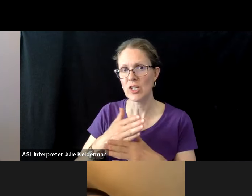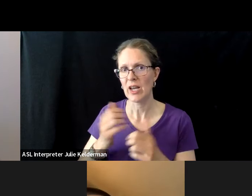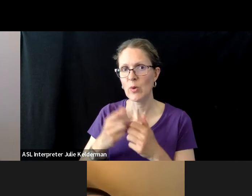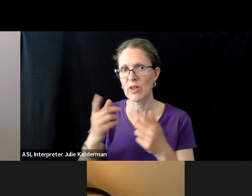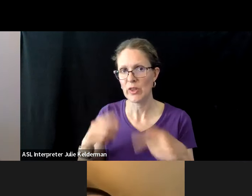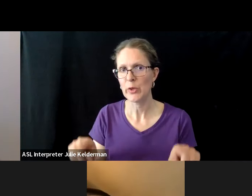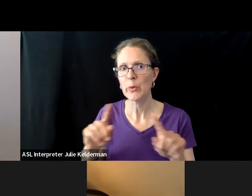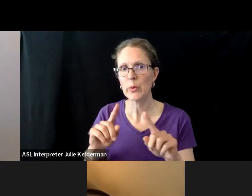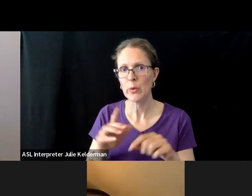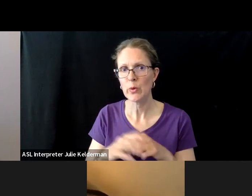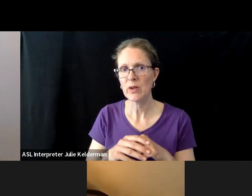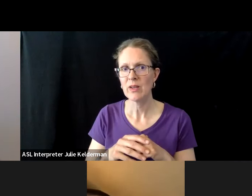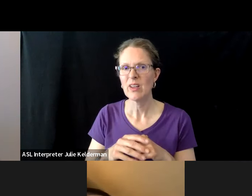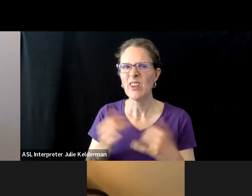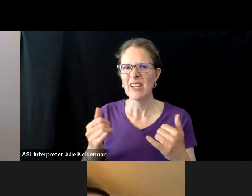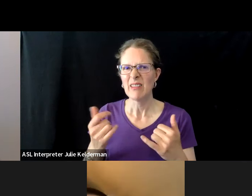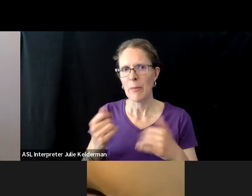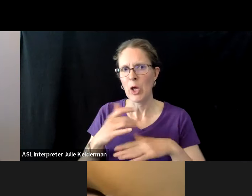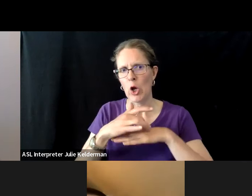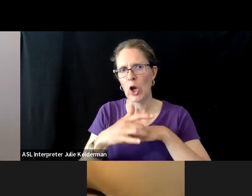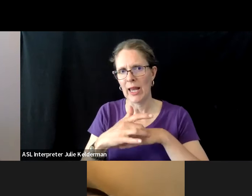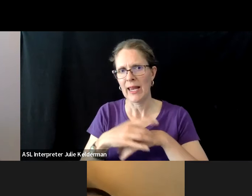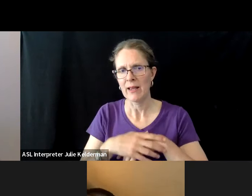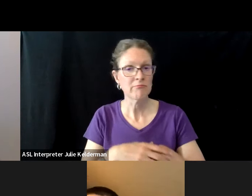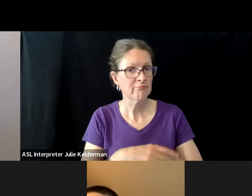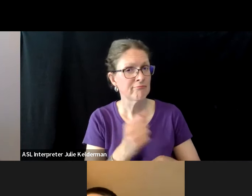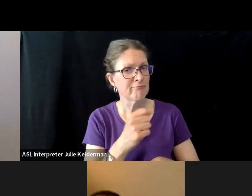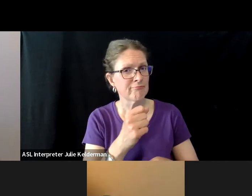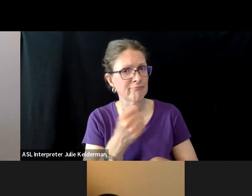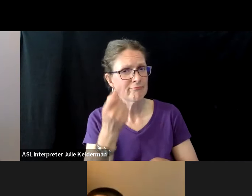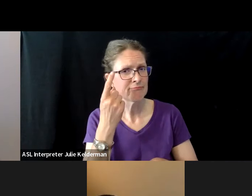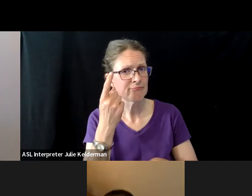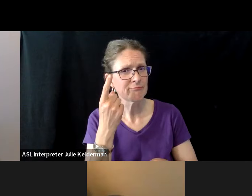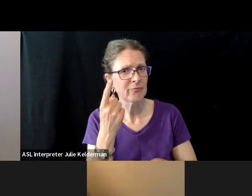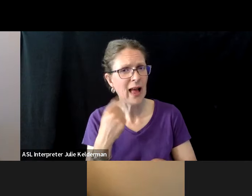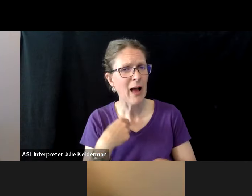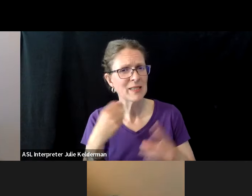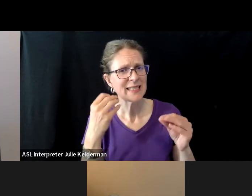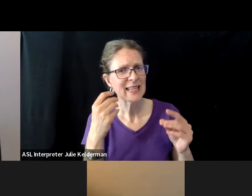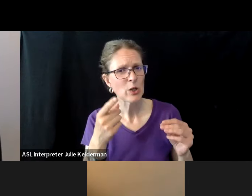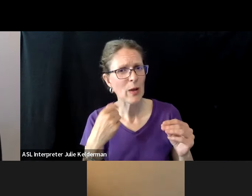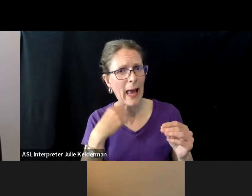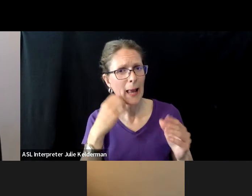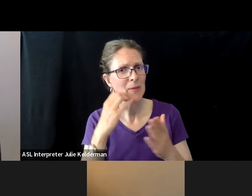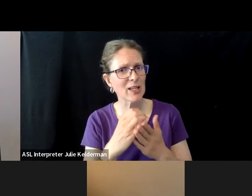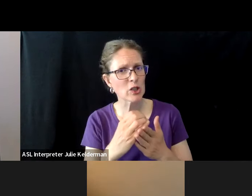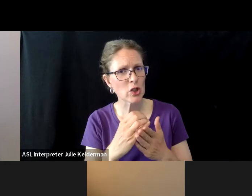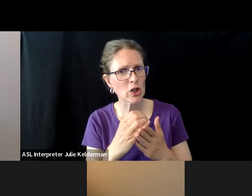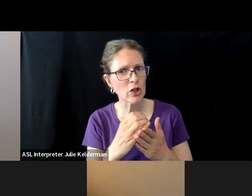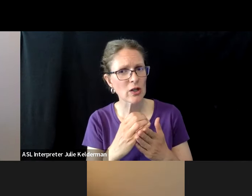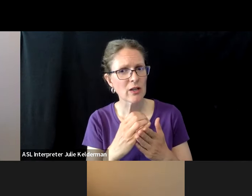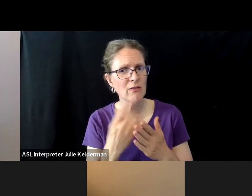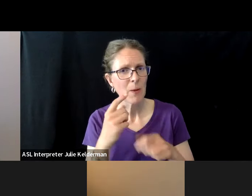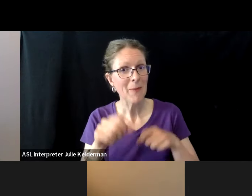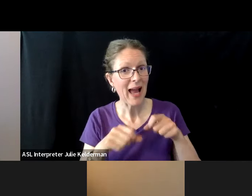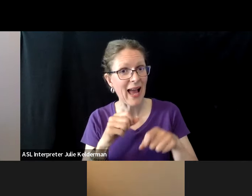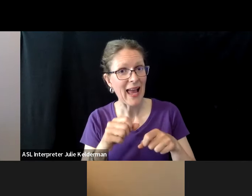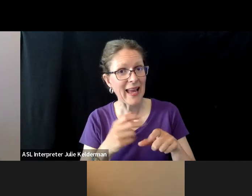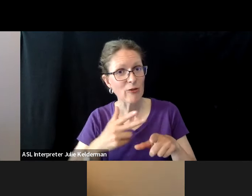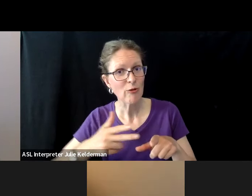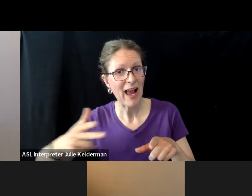We're just a little early in process for that. Oh yeah, I understand that. I'm just thinking you had a little picture for the little bike track. I'm just